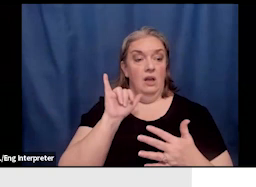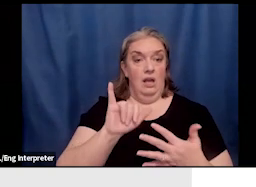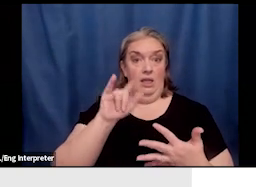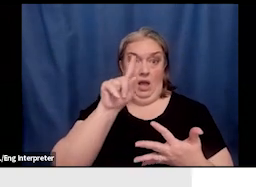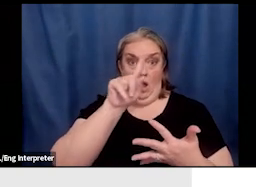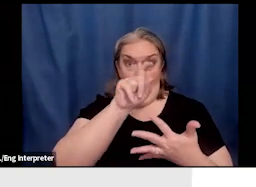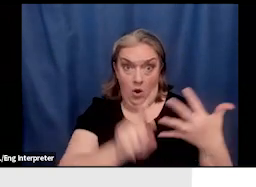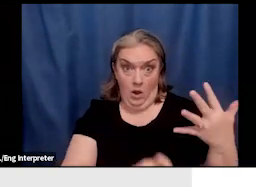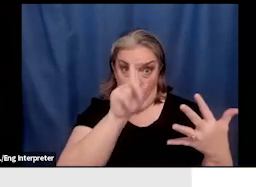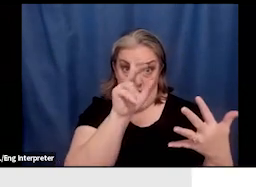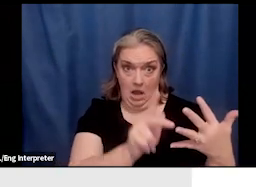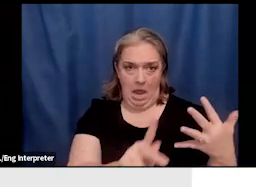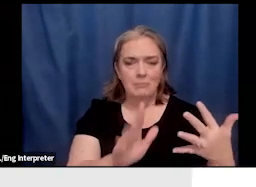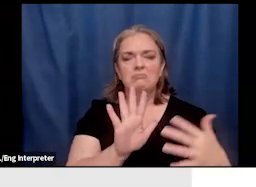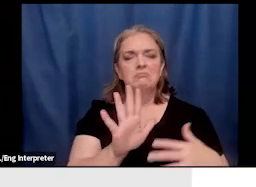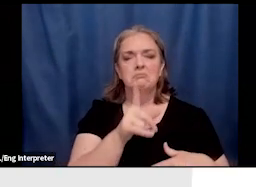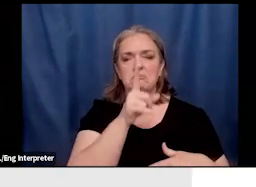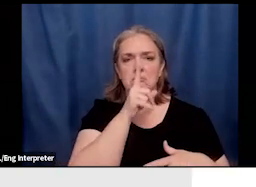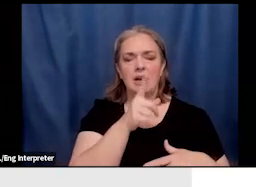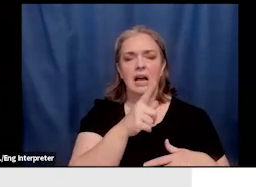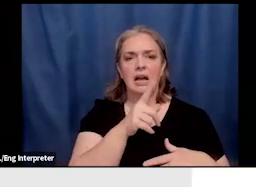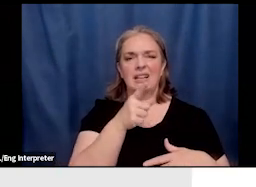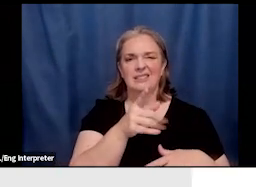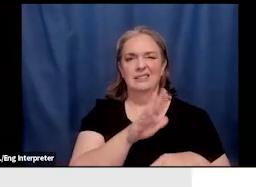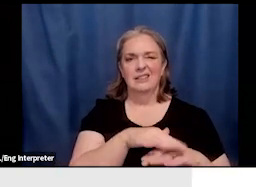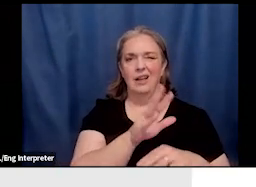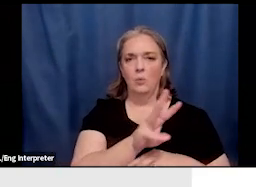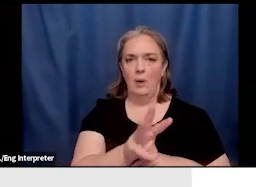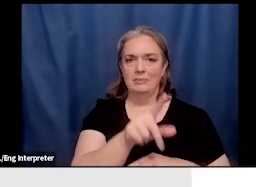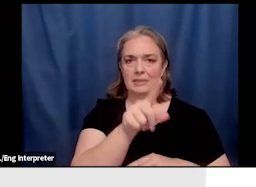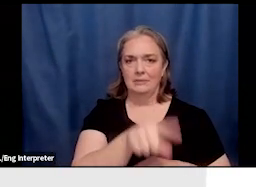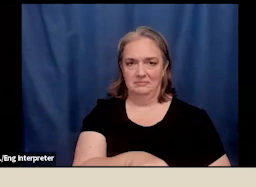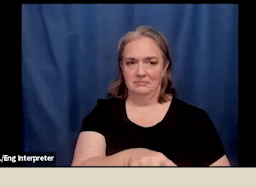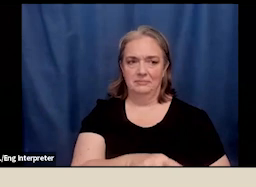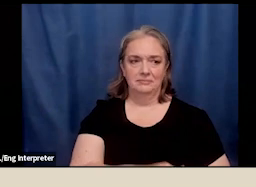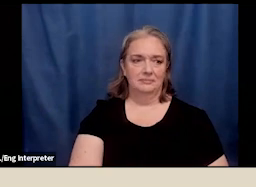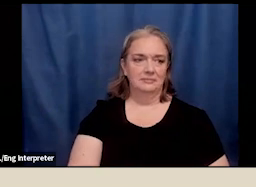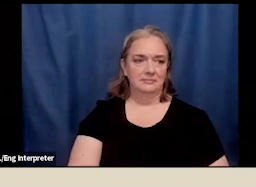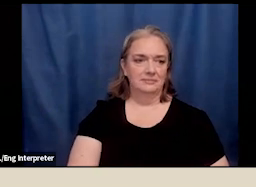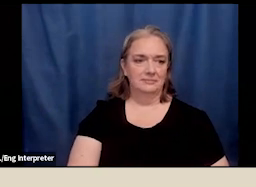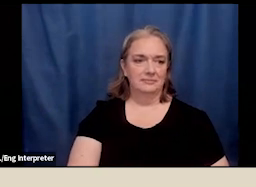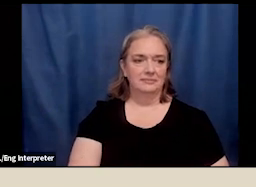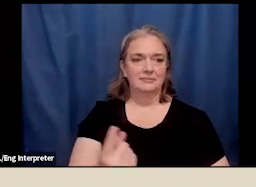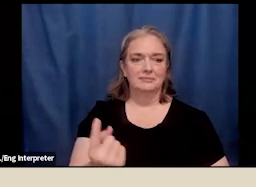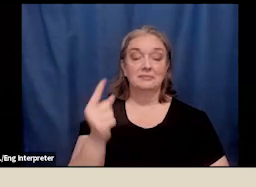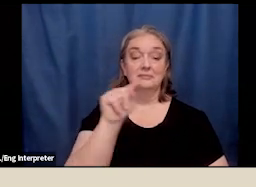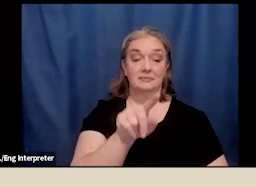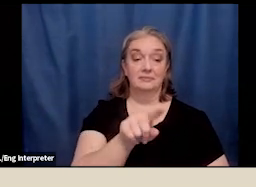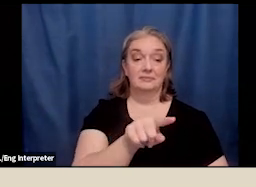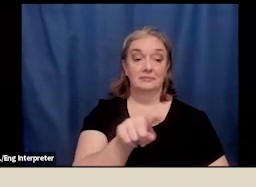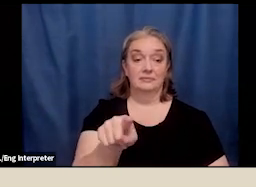session. All those are available on the website. So back on this landing page